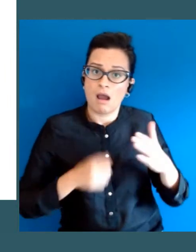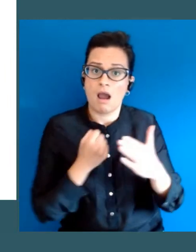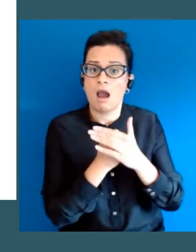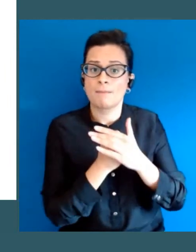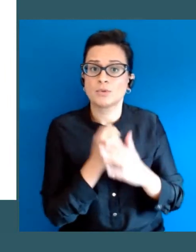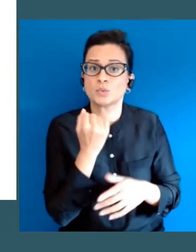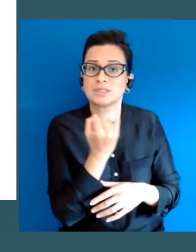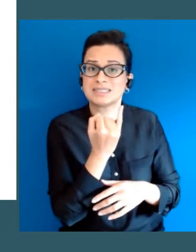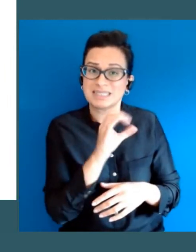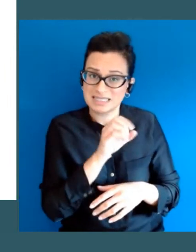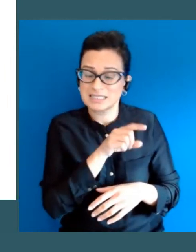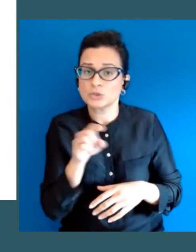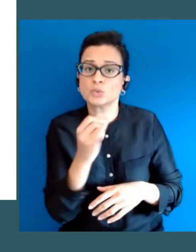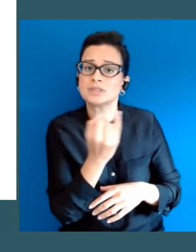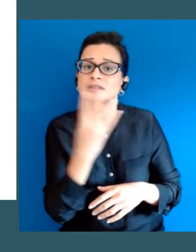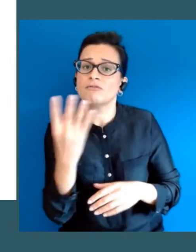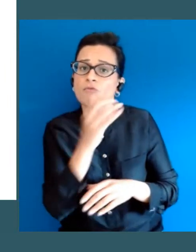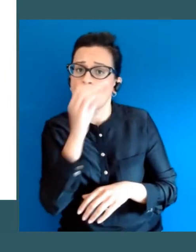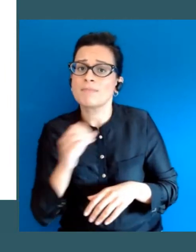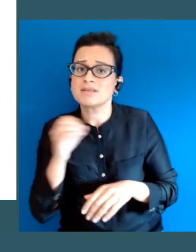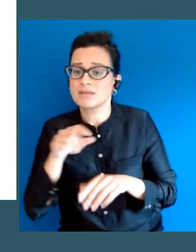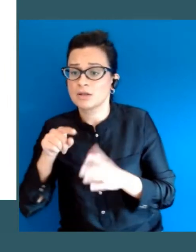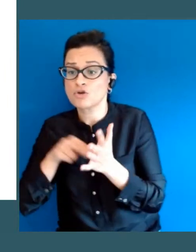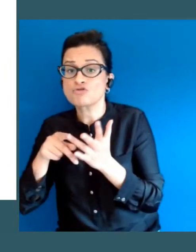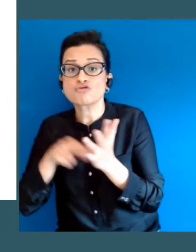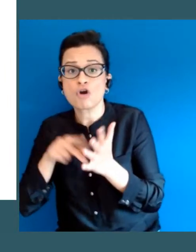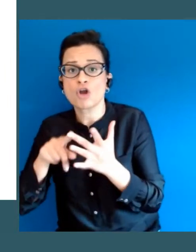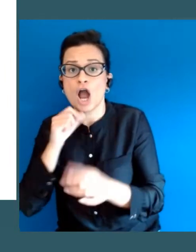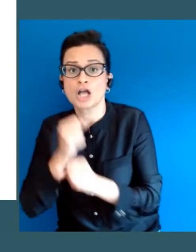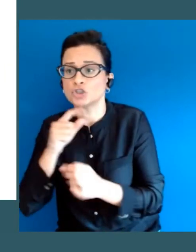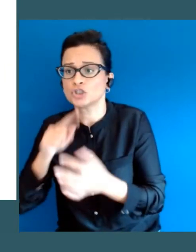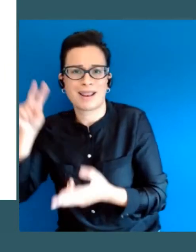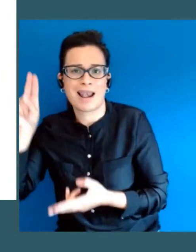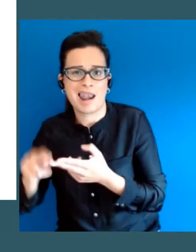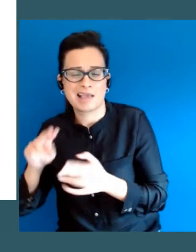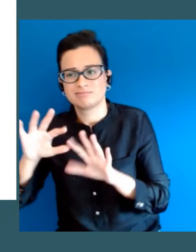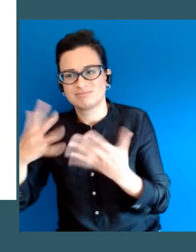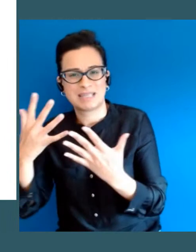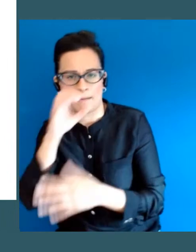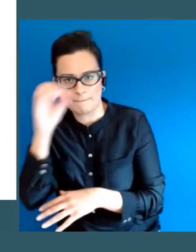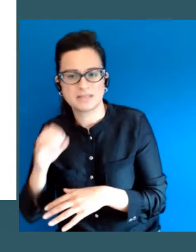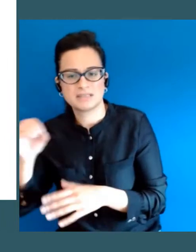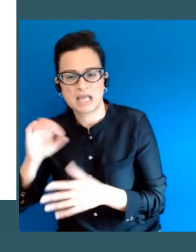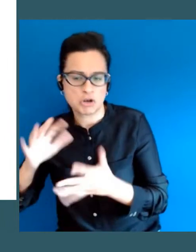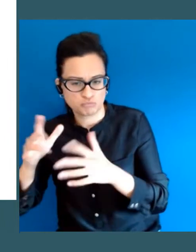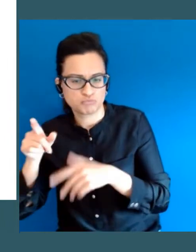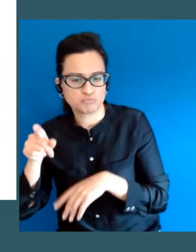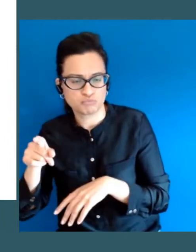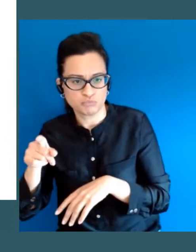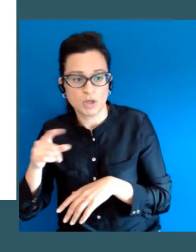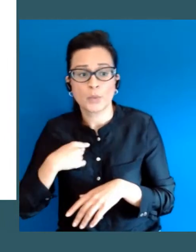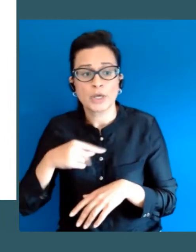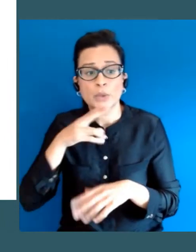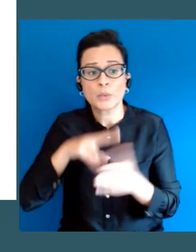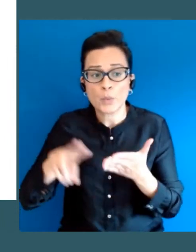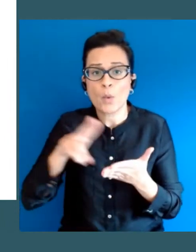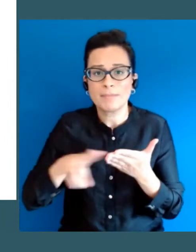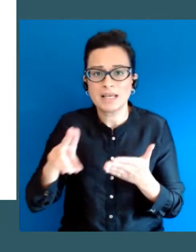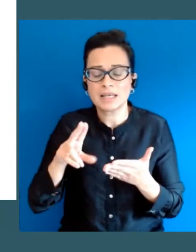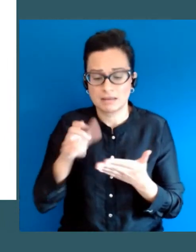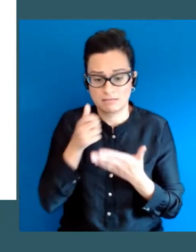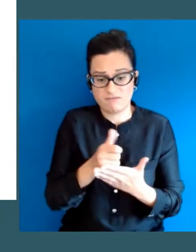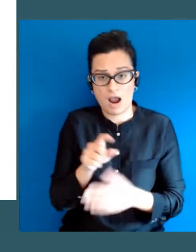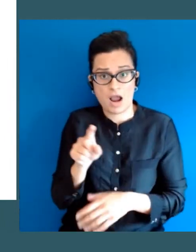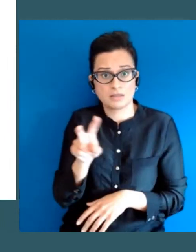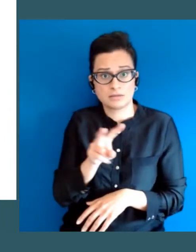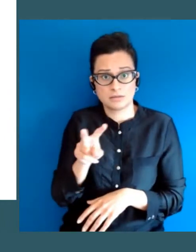64%, whereas our non-IgE, that's a lot lower, around 10% or so. We would usually advise, we wouldn't usually